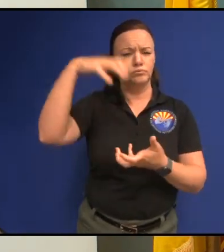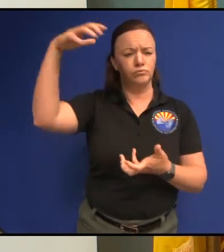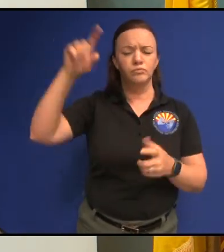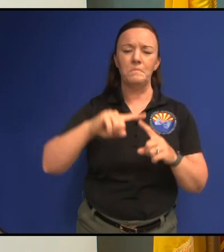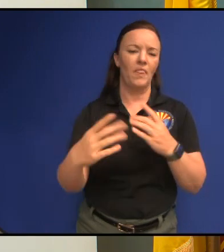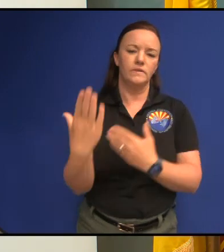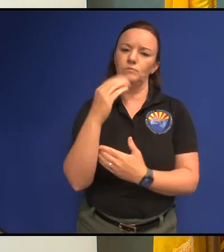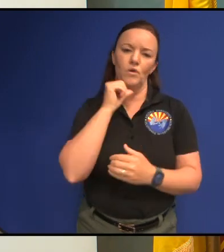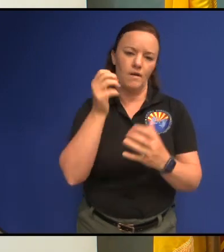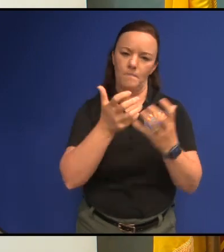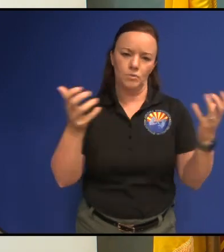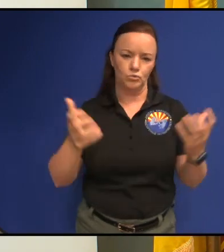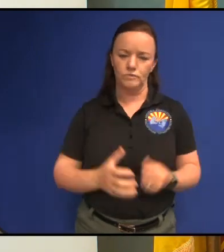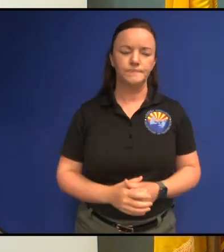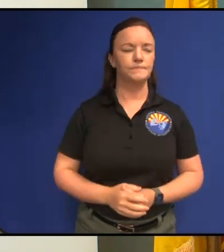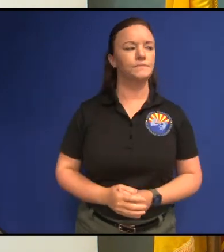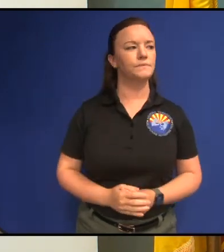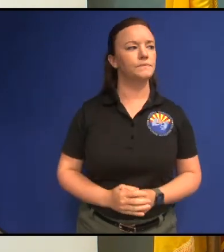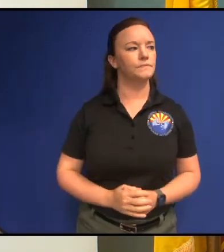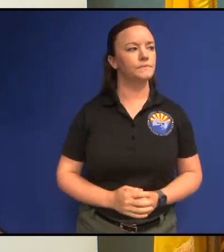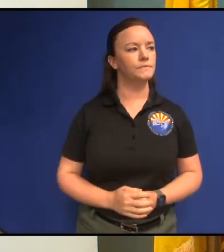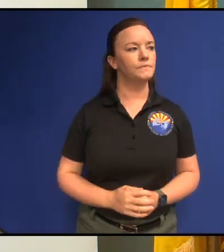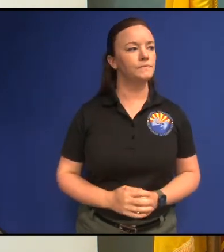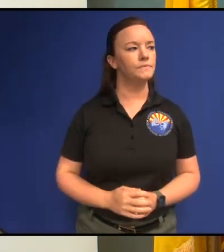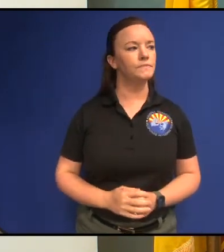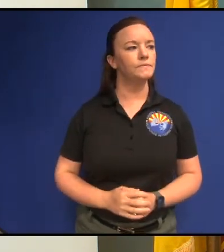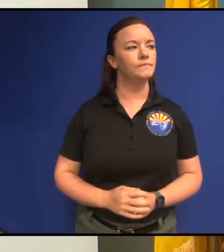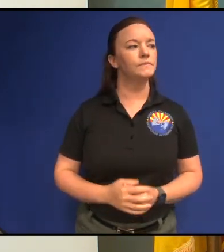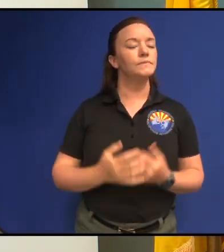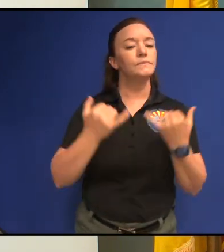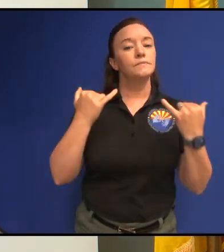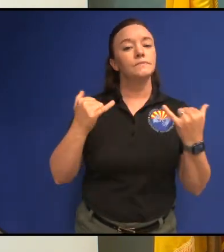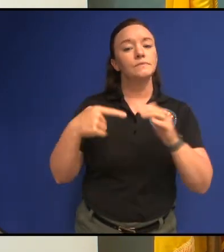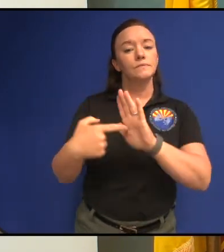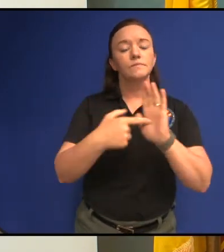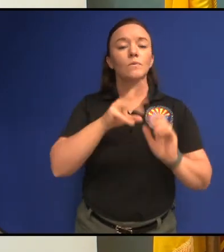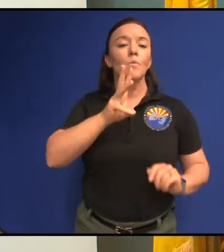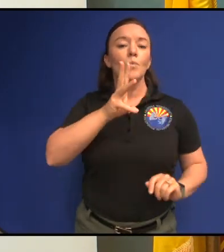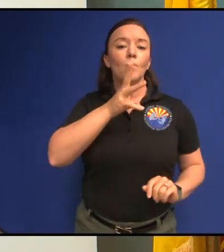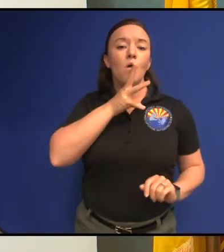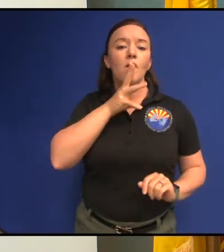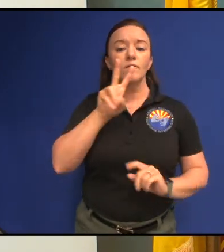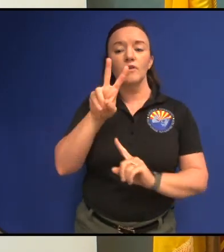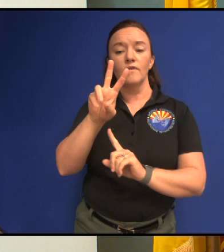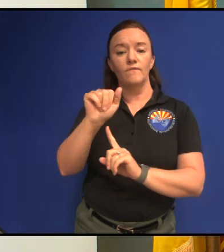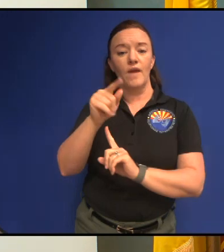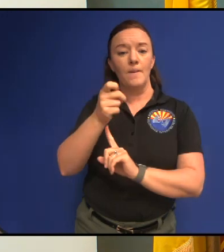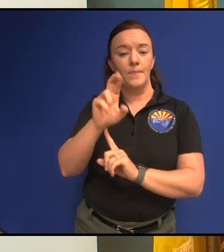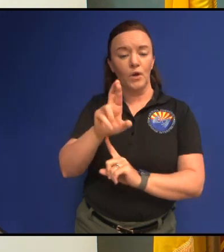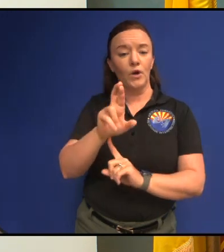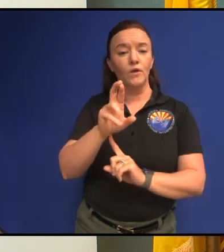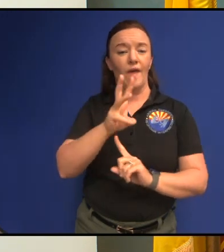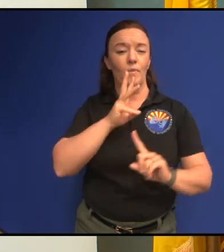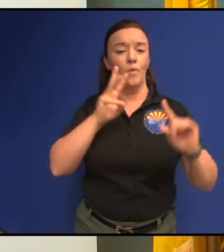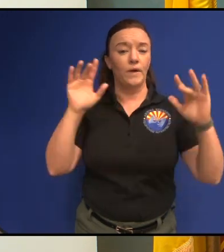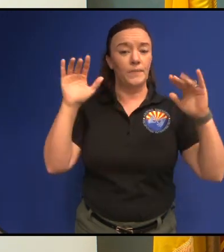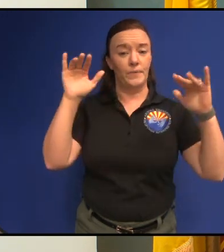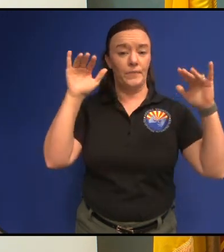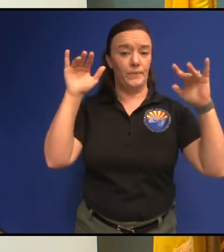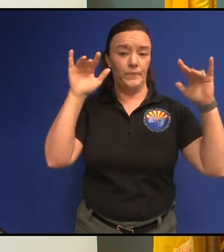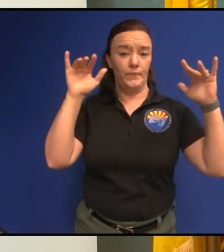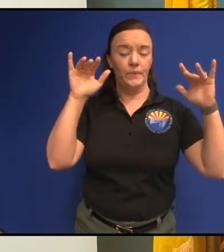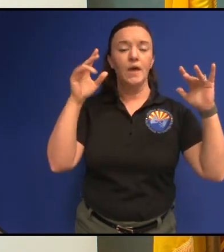we'll head here forward into our water vapor imagery, and so you did see a little bit of cloud cover